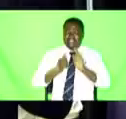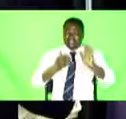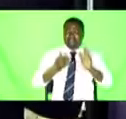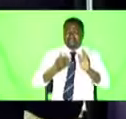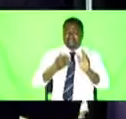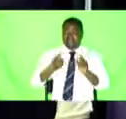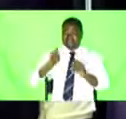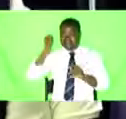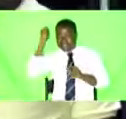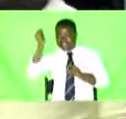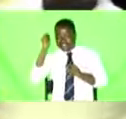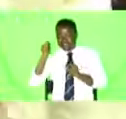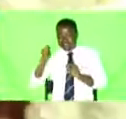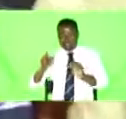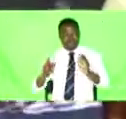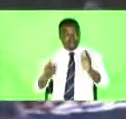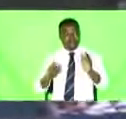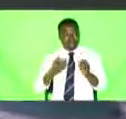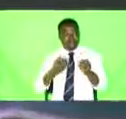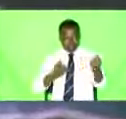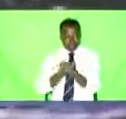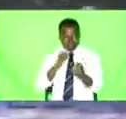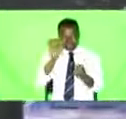it. Philippians 2.